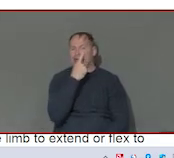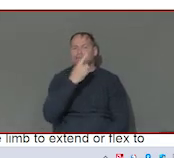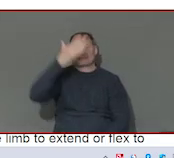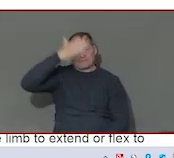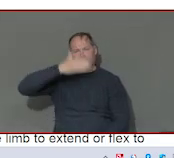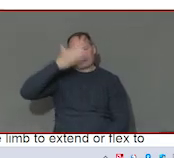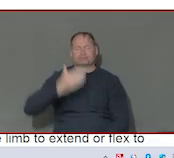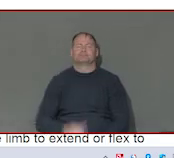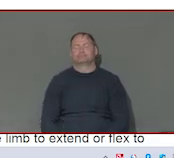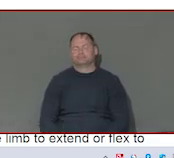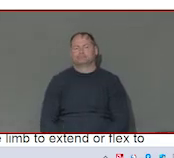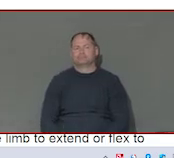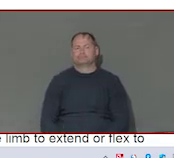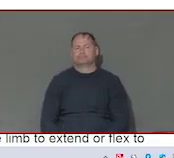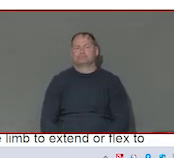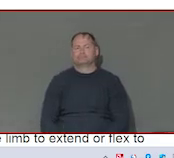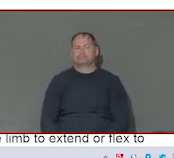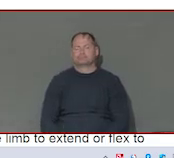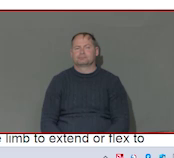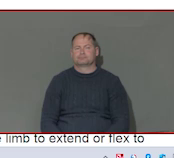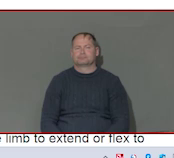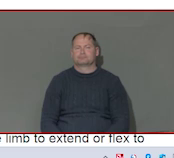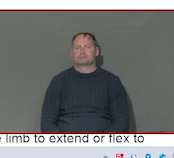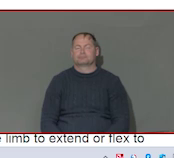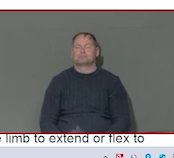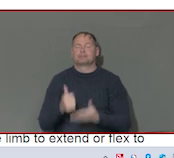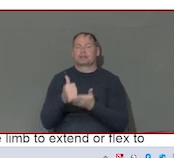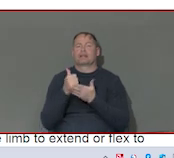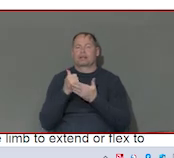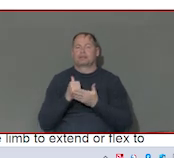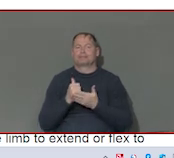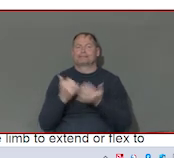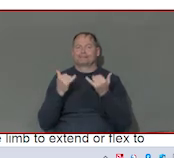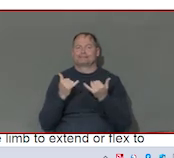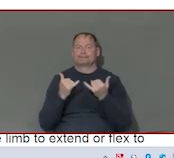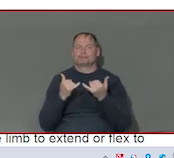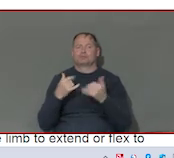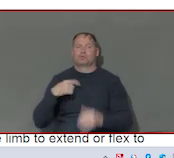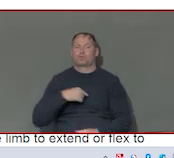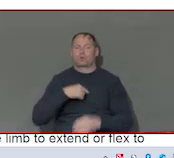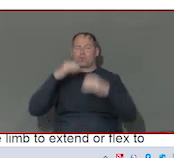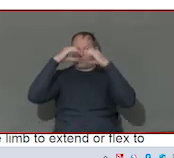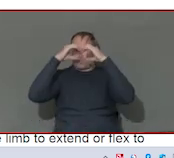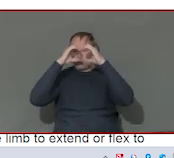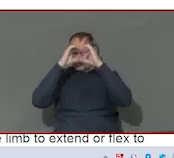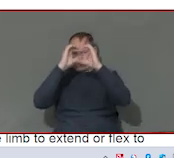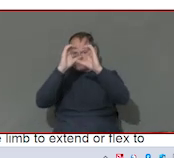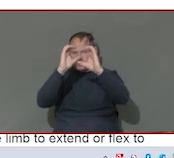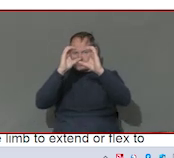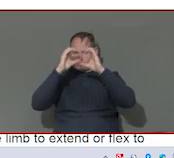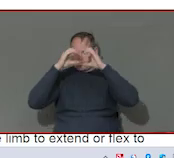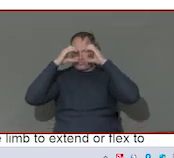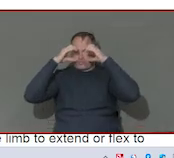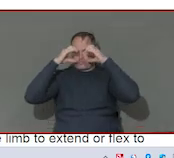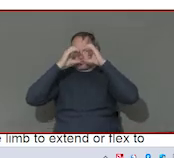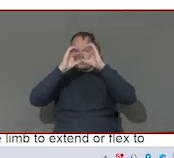front of the head. And this provides binocular vision, as we know that